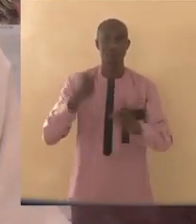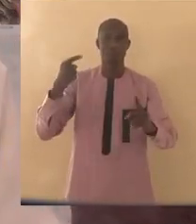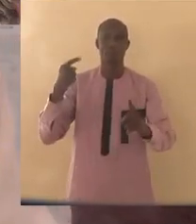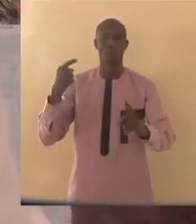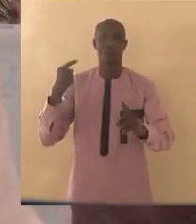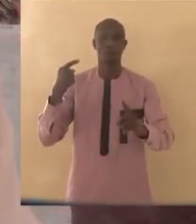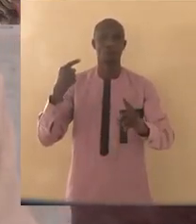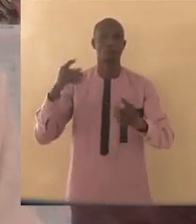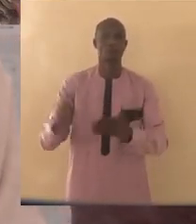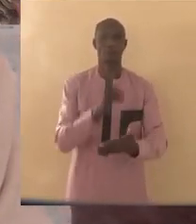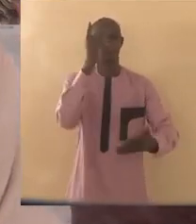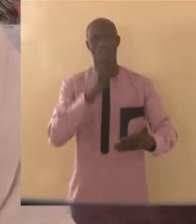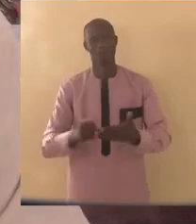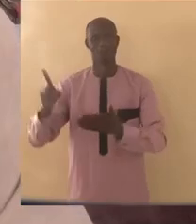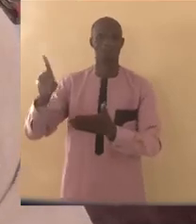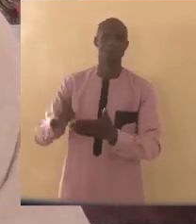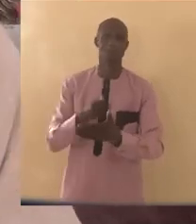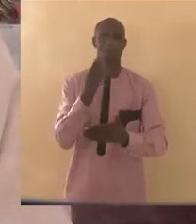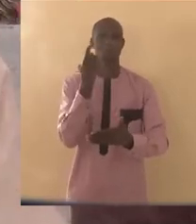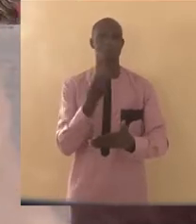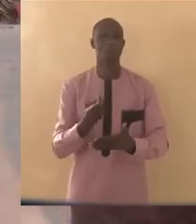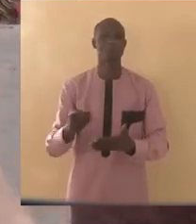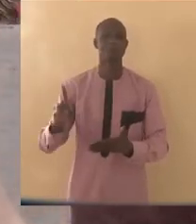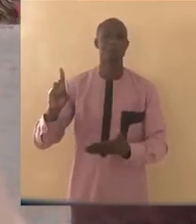than from the discotheque or